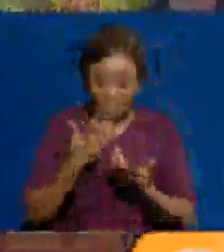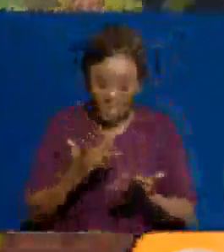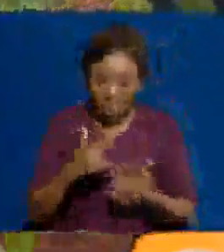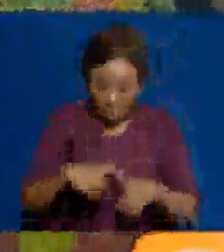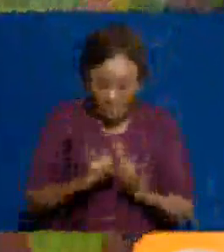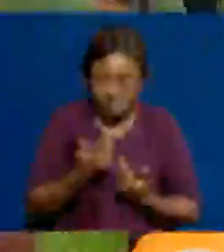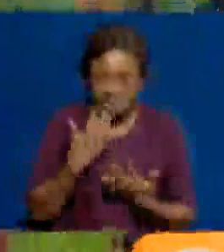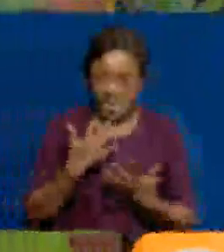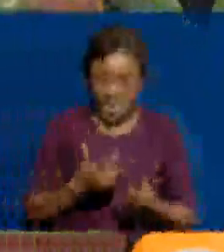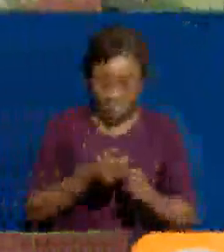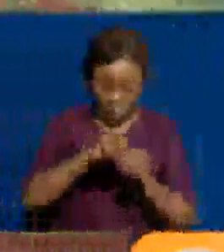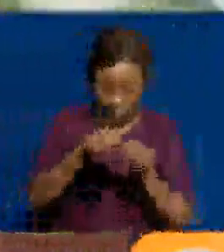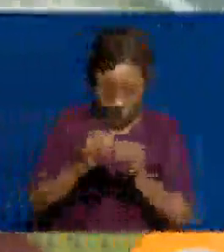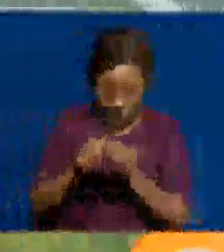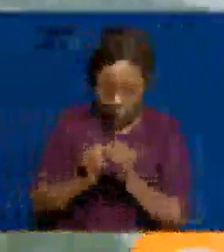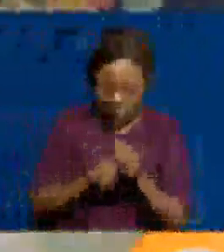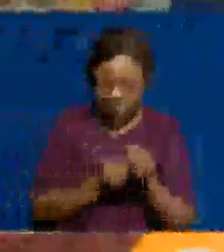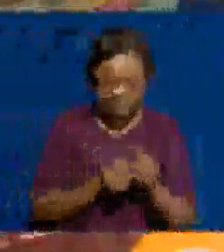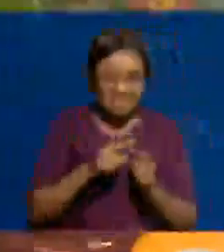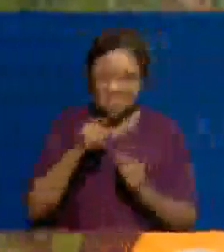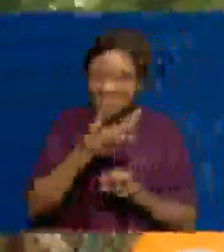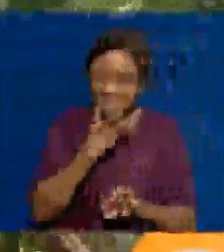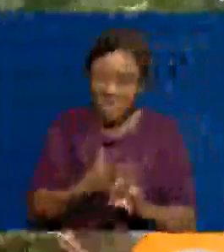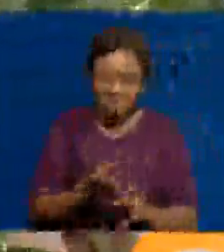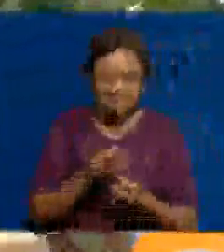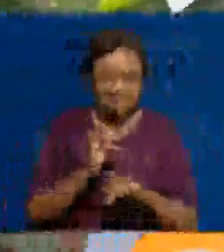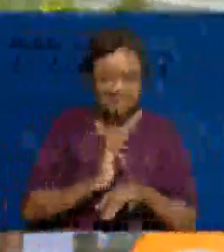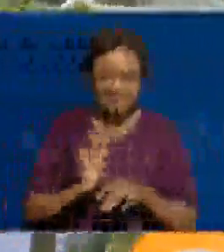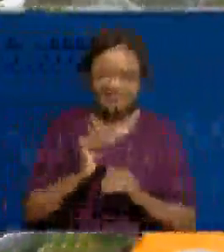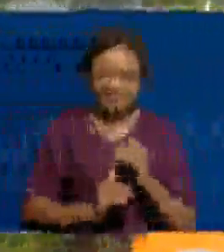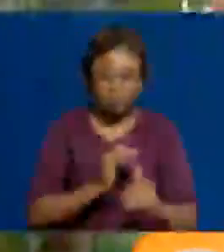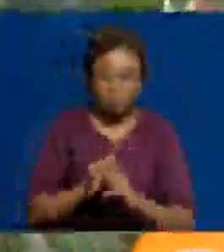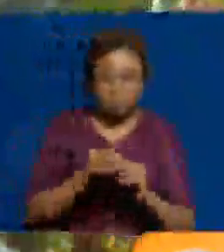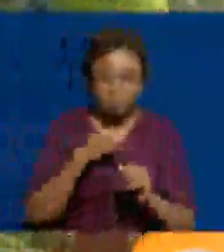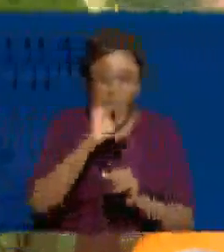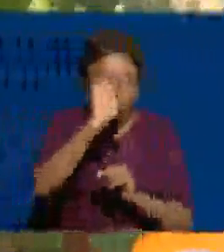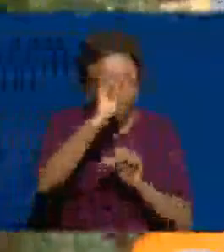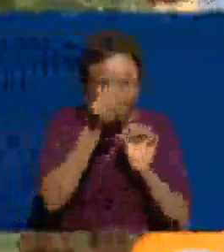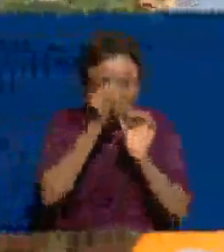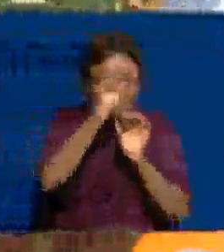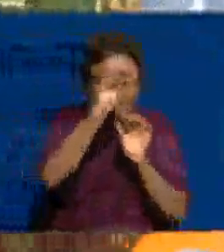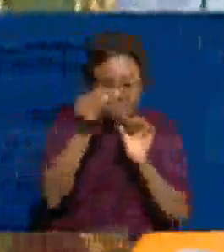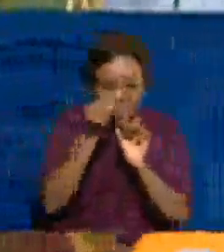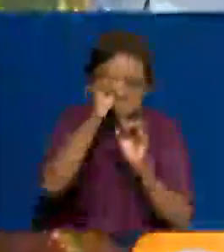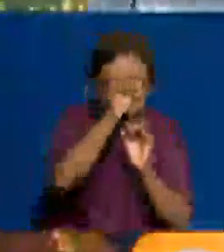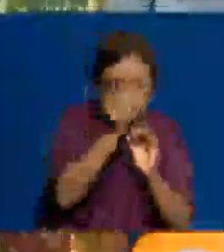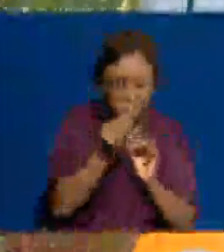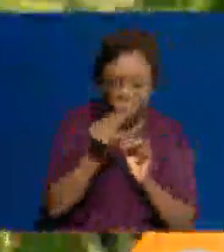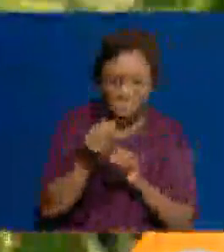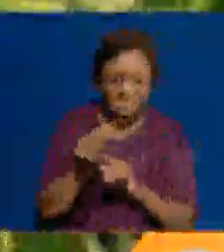a time-sensitive process which involves removing the pollen-producing tassels from the seed-bearing maize